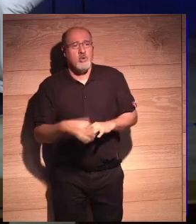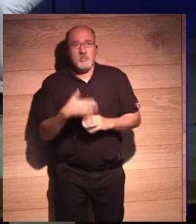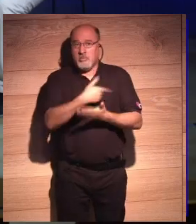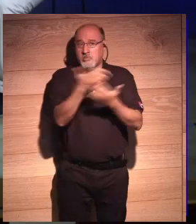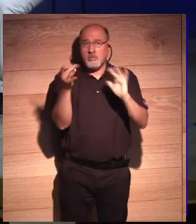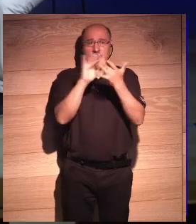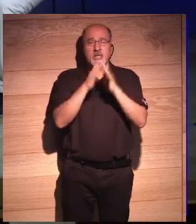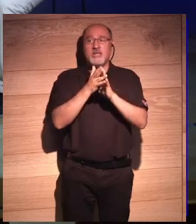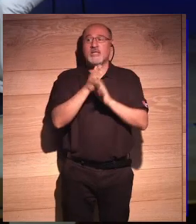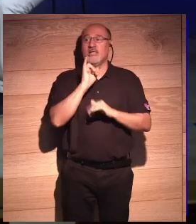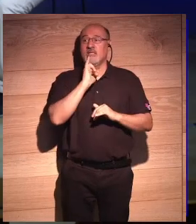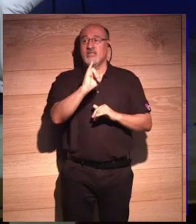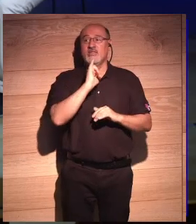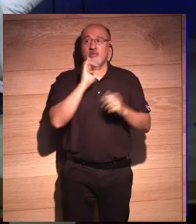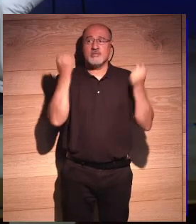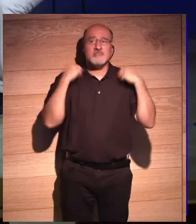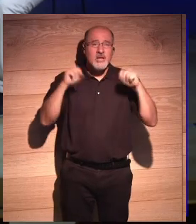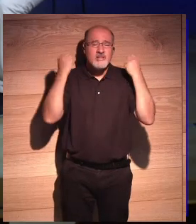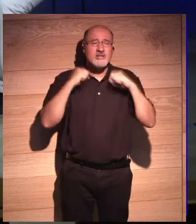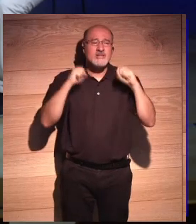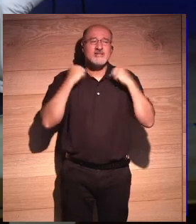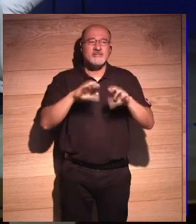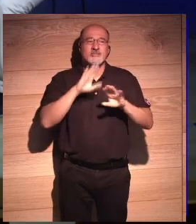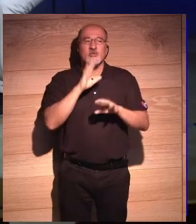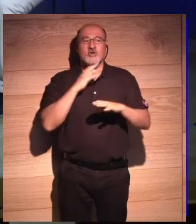a personalization level that is really high.